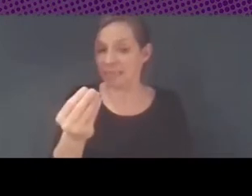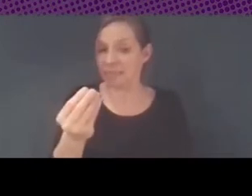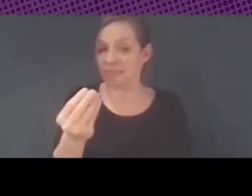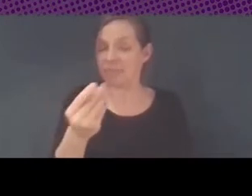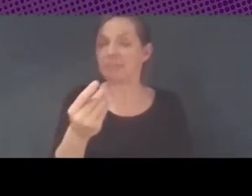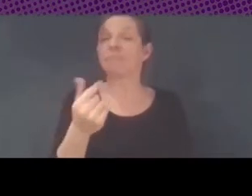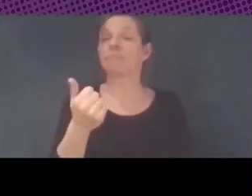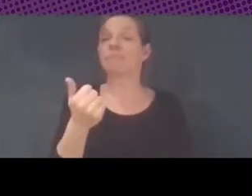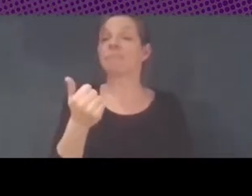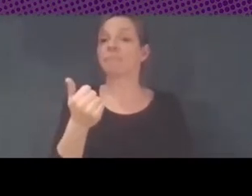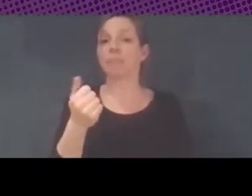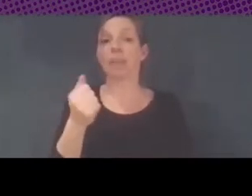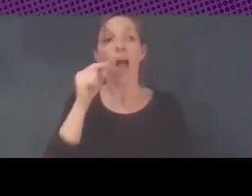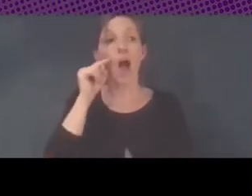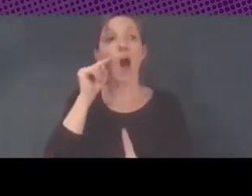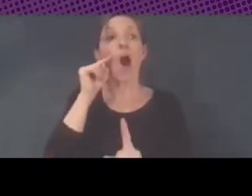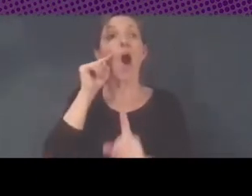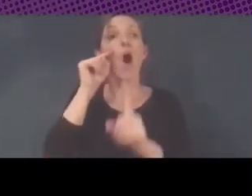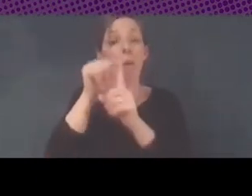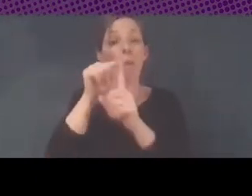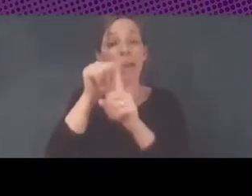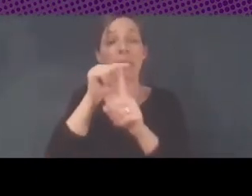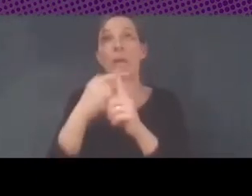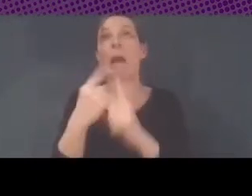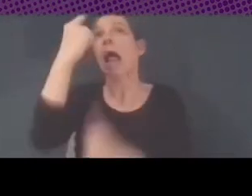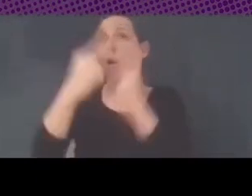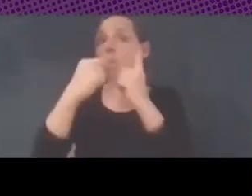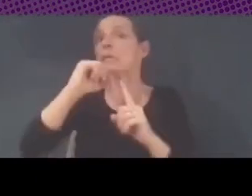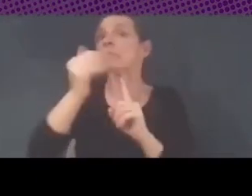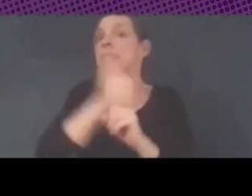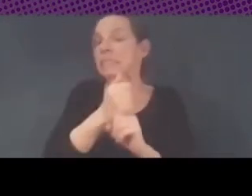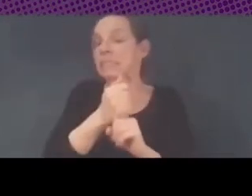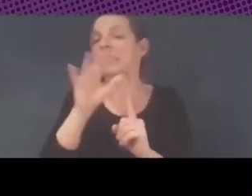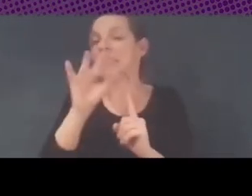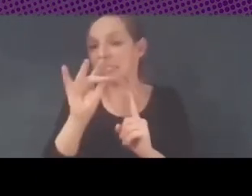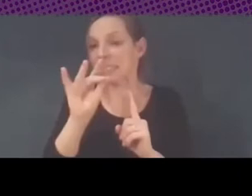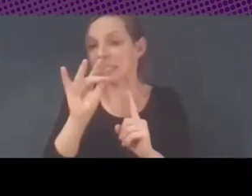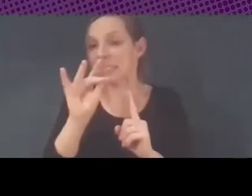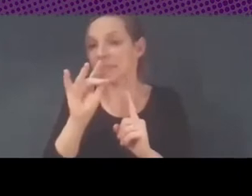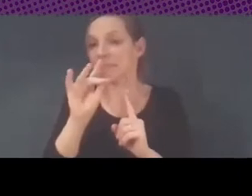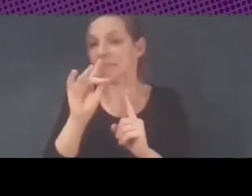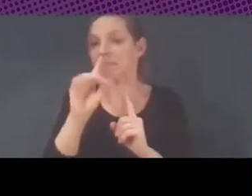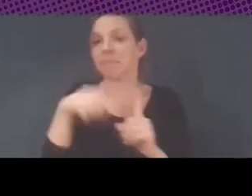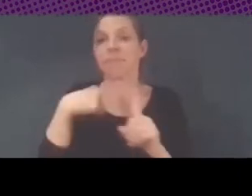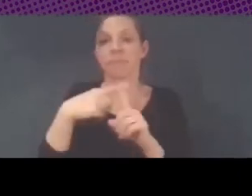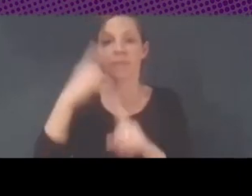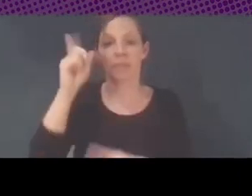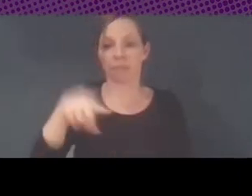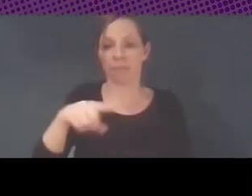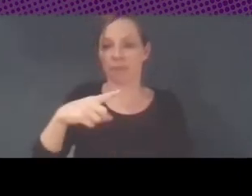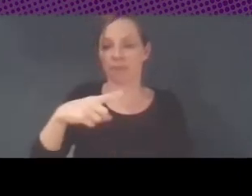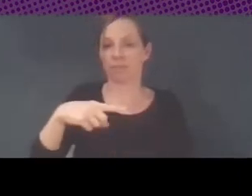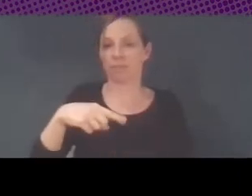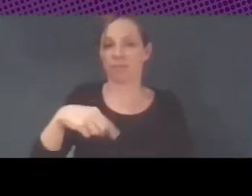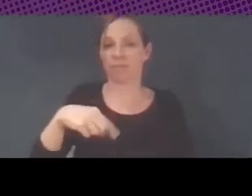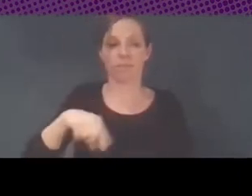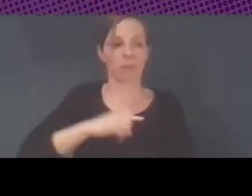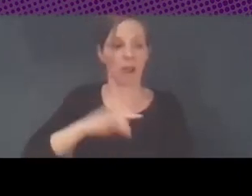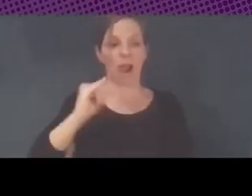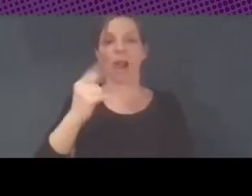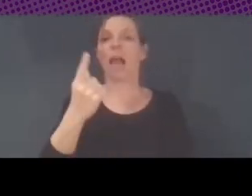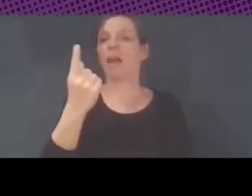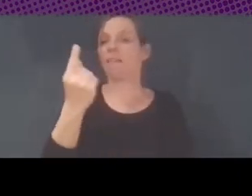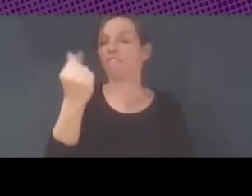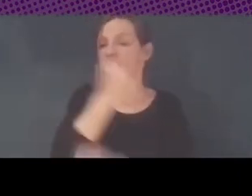if we involve private finance particularly investors from the global north as partners we